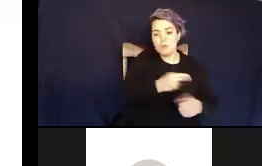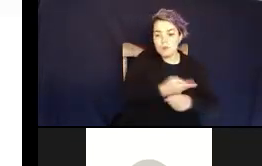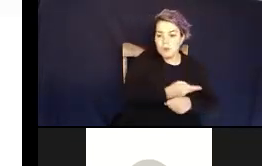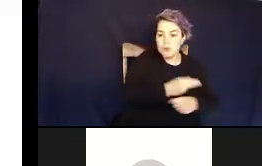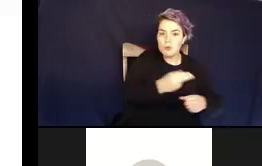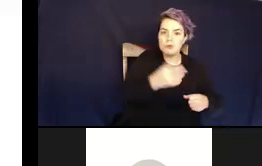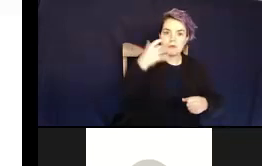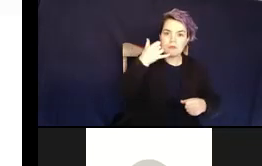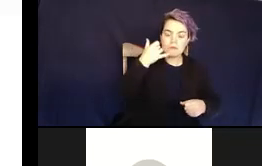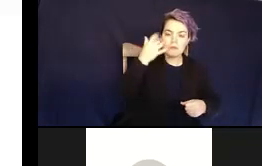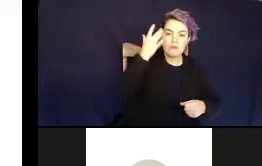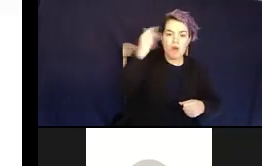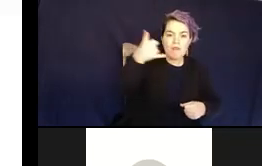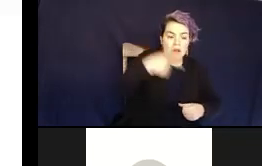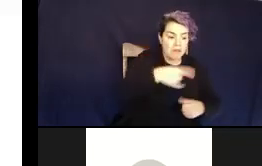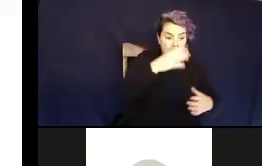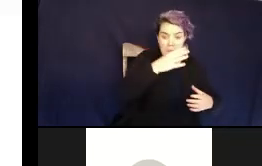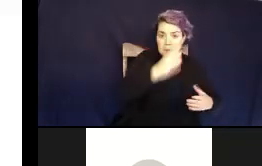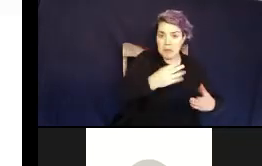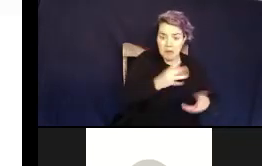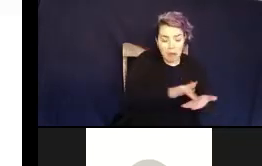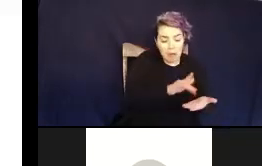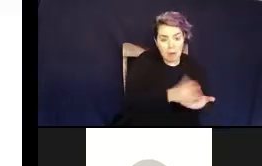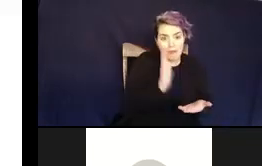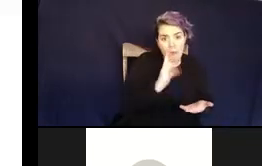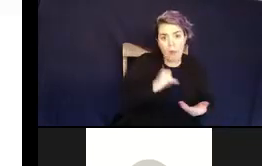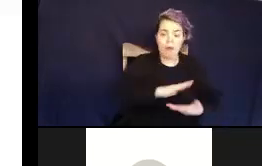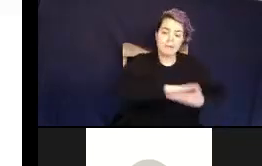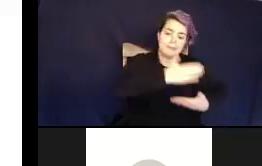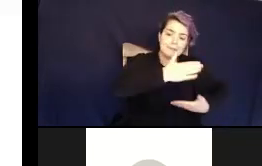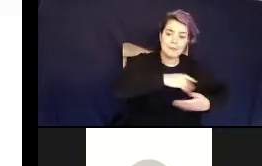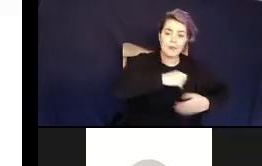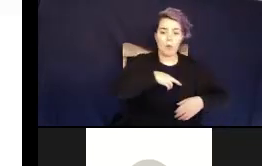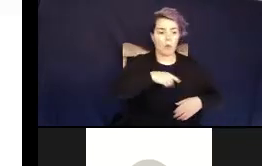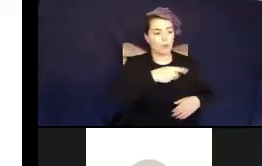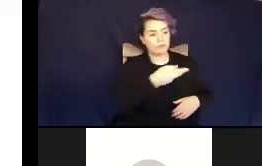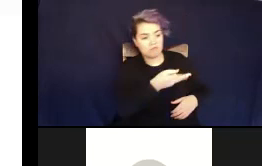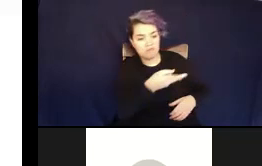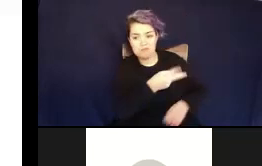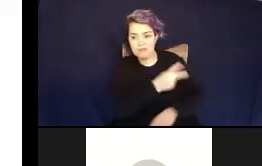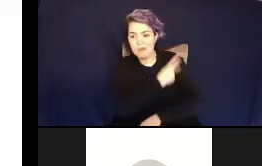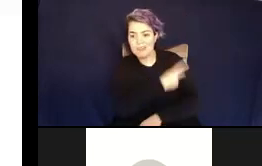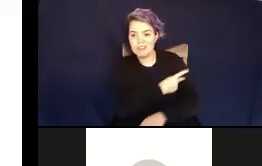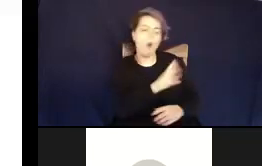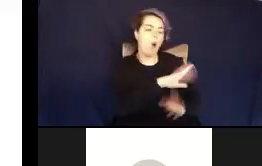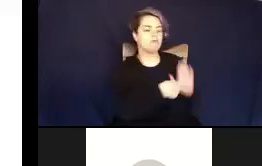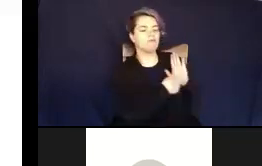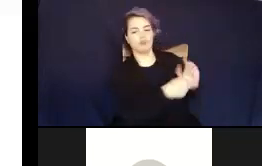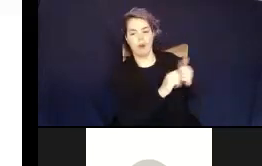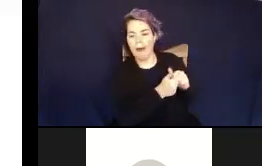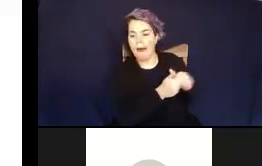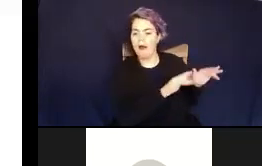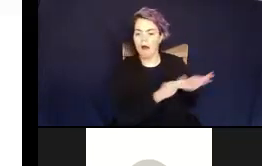capacity. In many cases, you had residents teaching other residents how to do it. You have